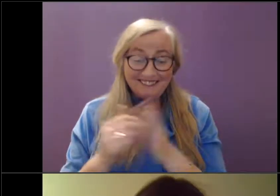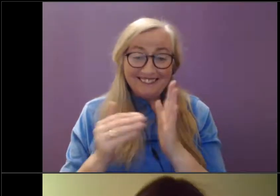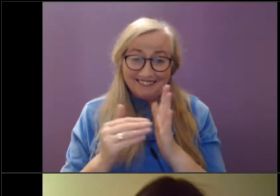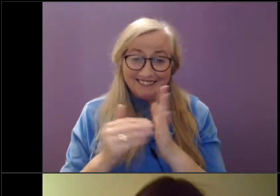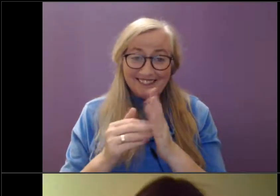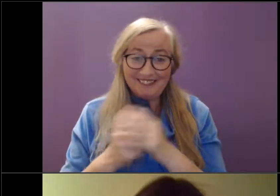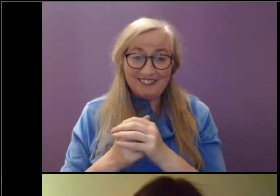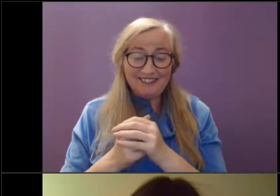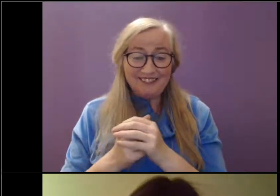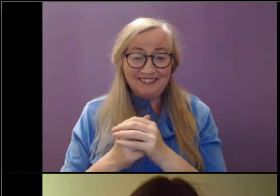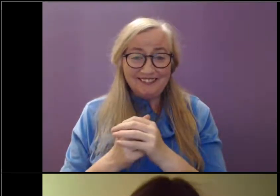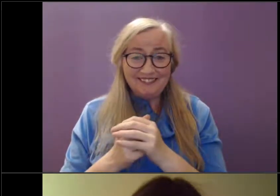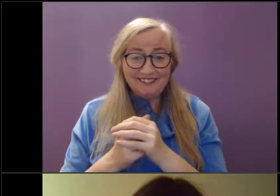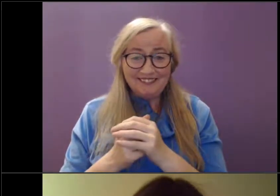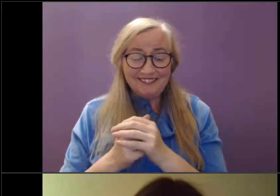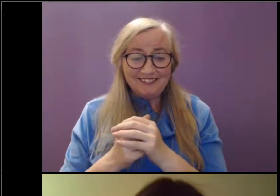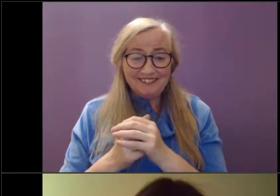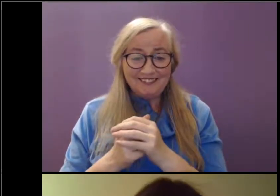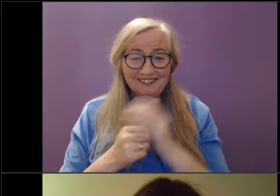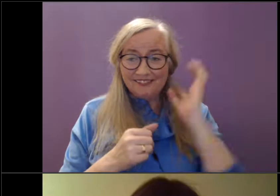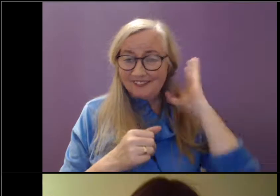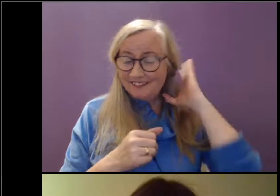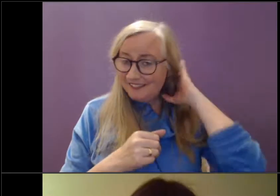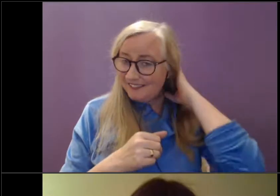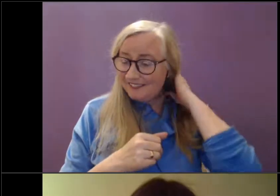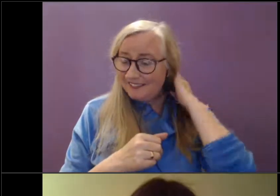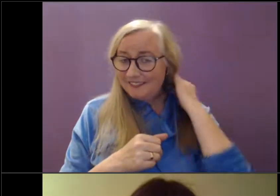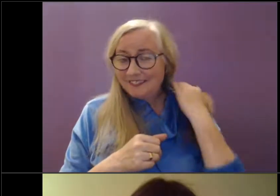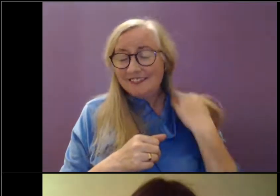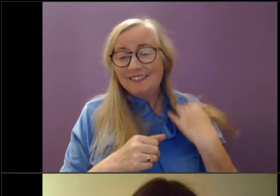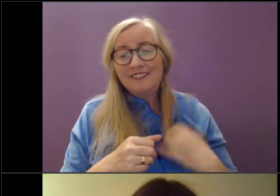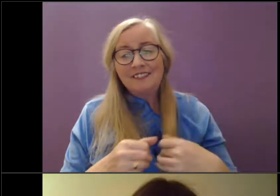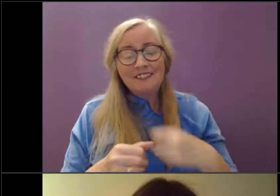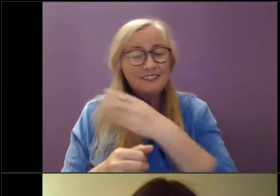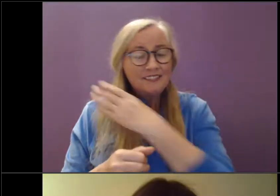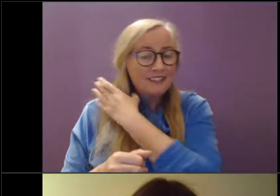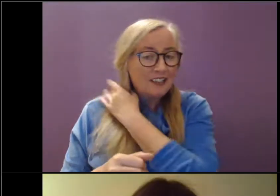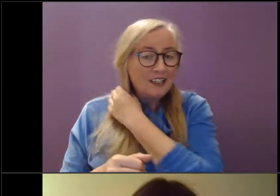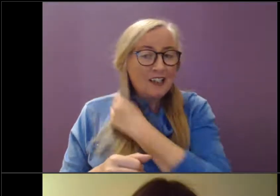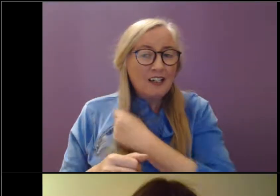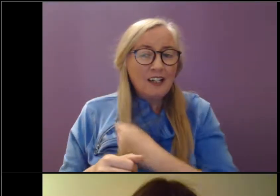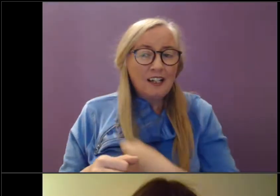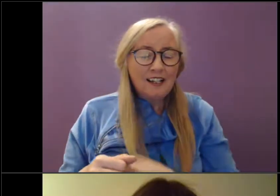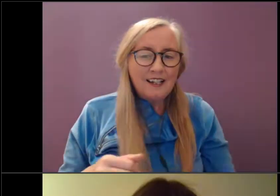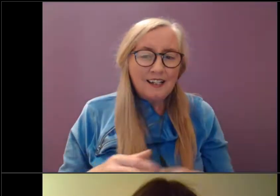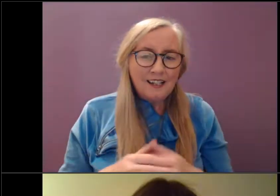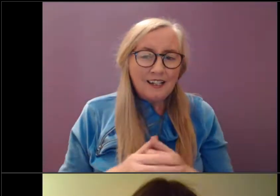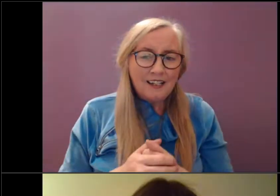definitely. So I have one for you, Jules. Oh, it's gone. Oh, wait. My child throws items